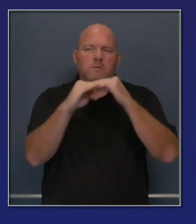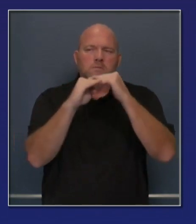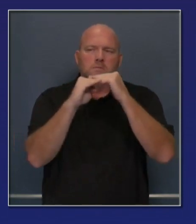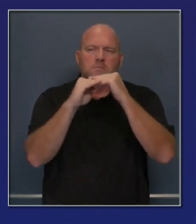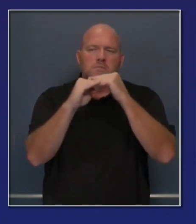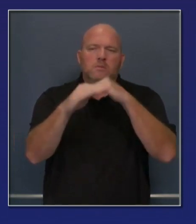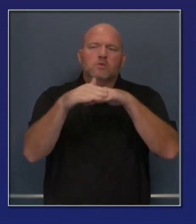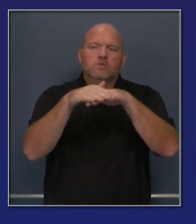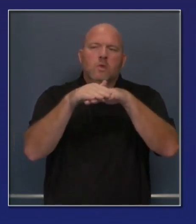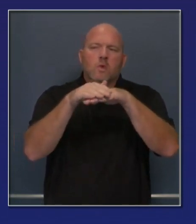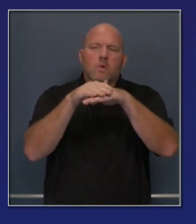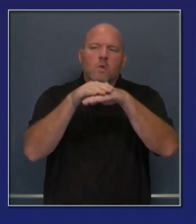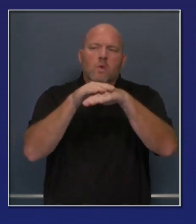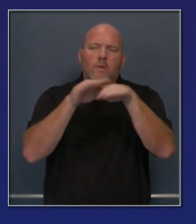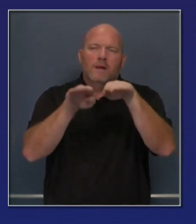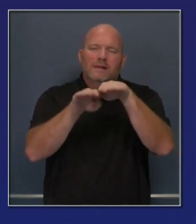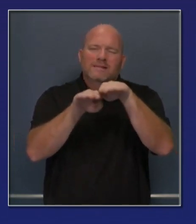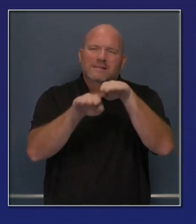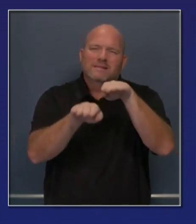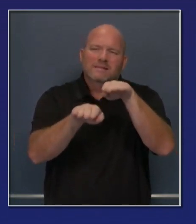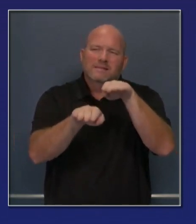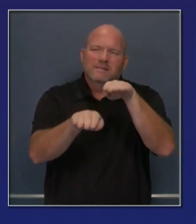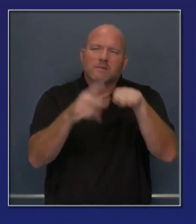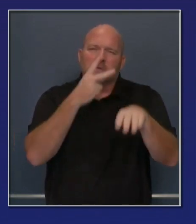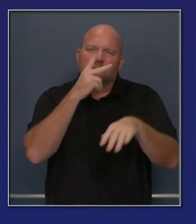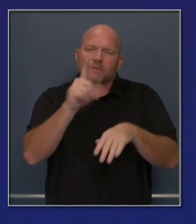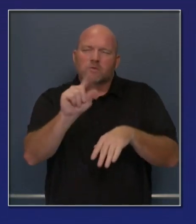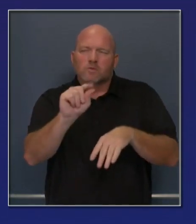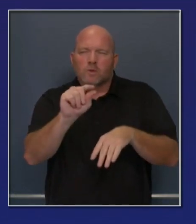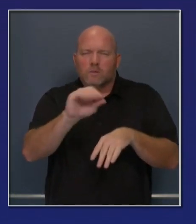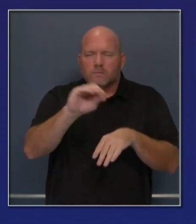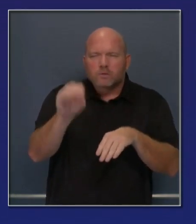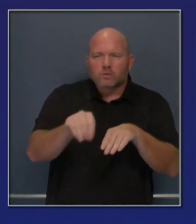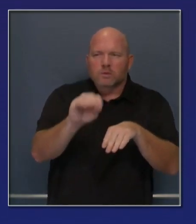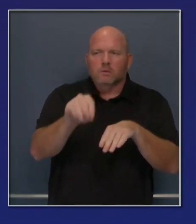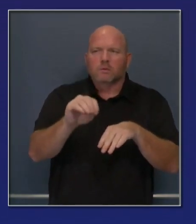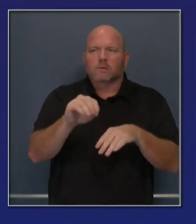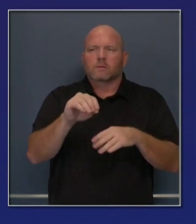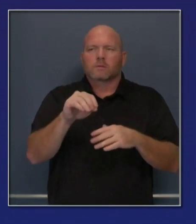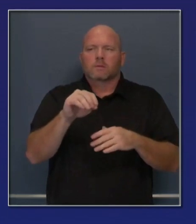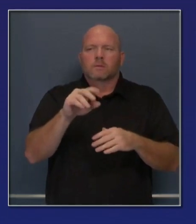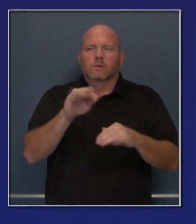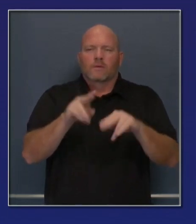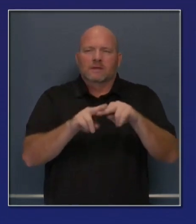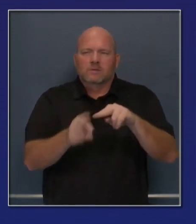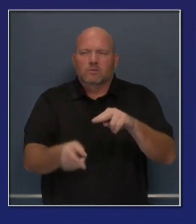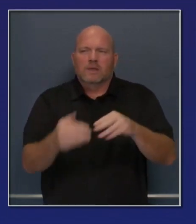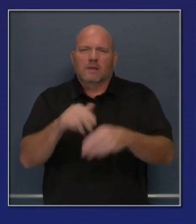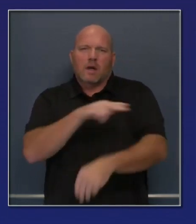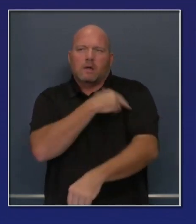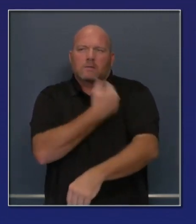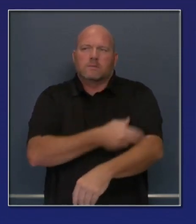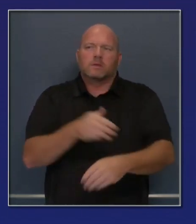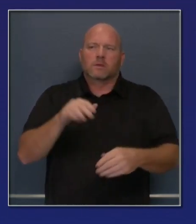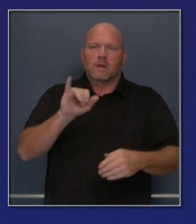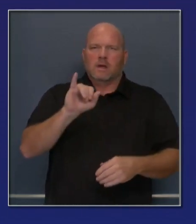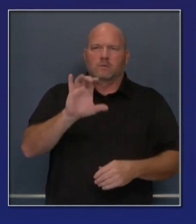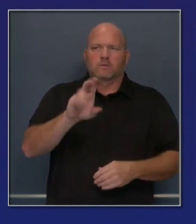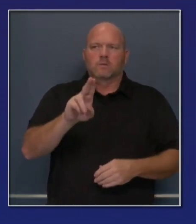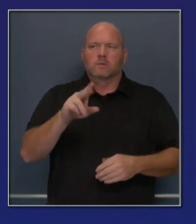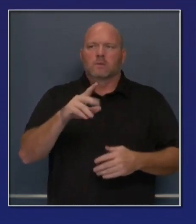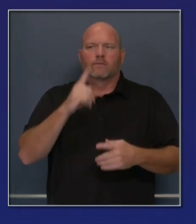of decrease. You've seen 20+% rates of decrease in hospitalizations and ICUs over the course of